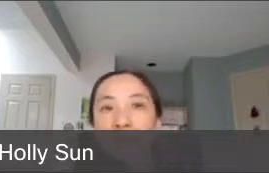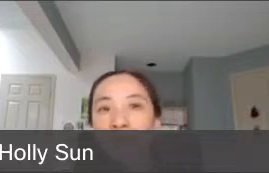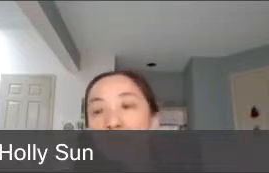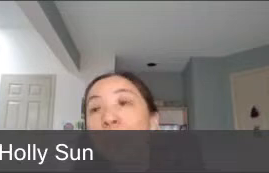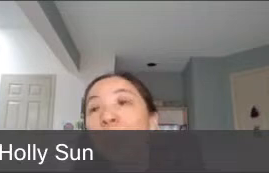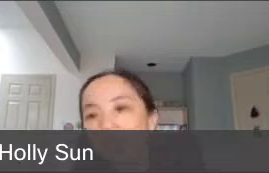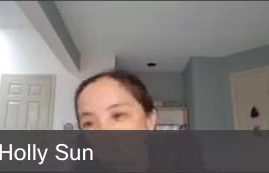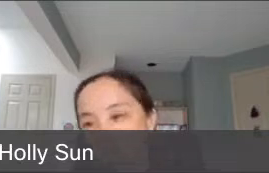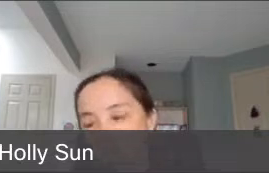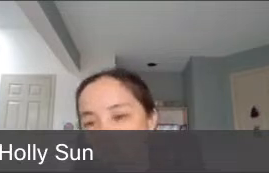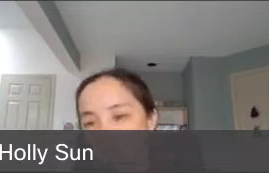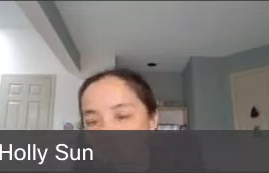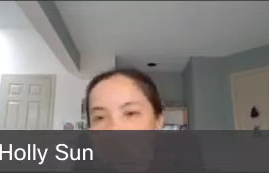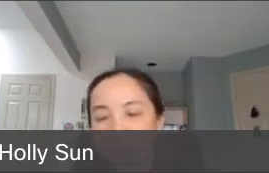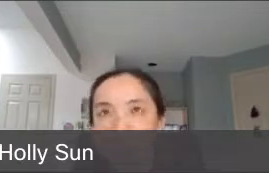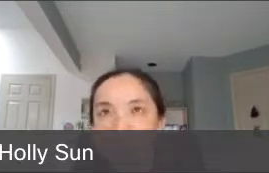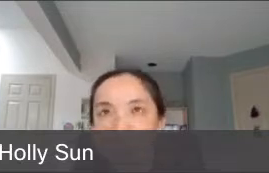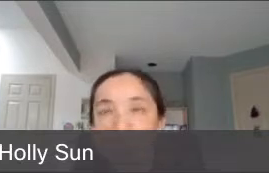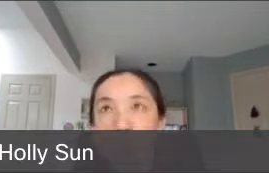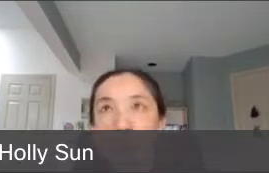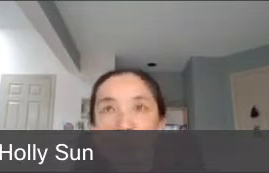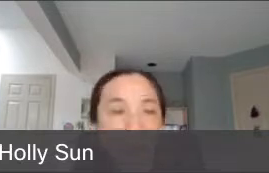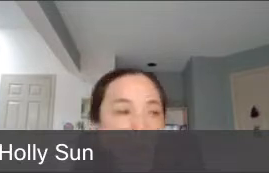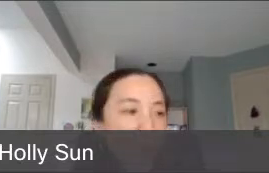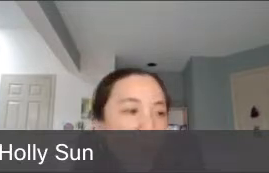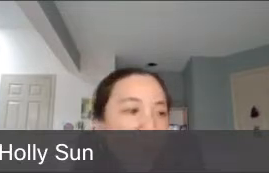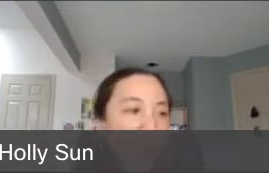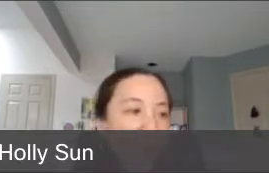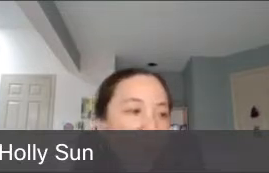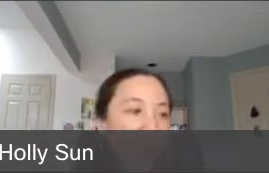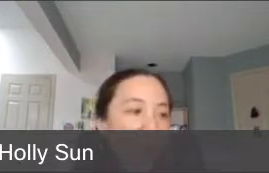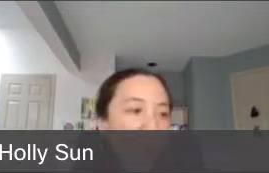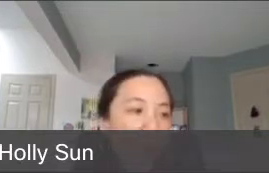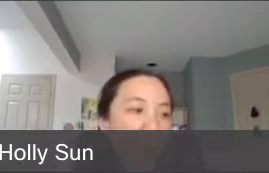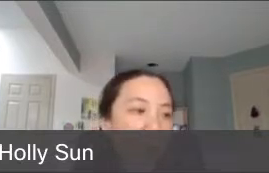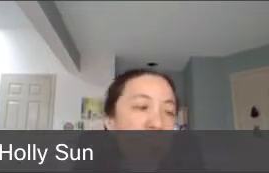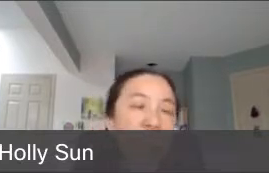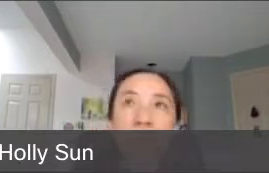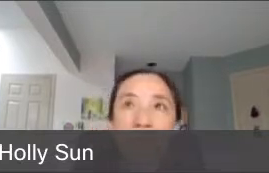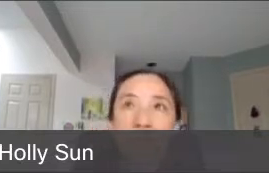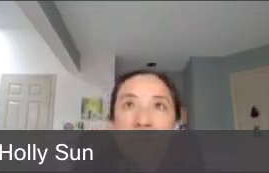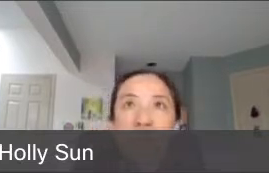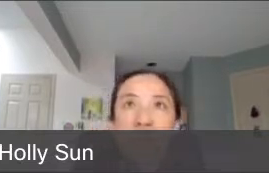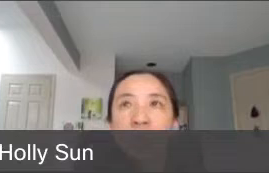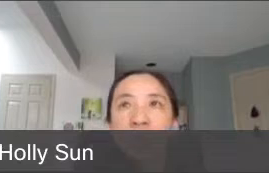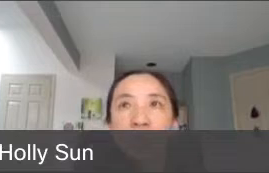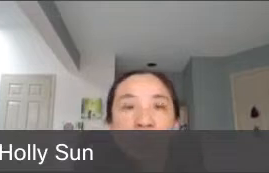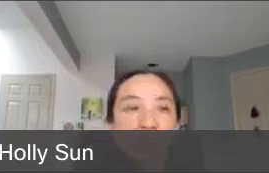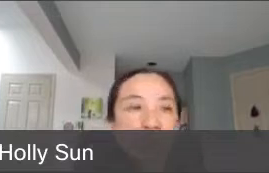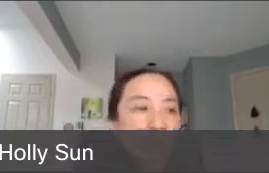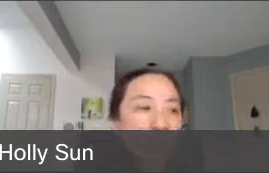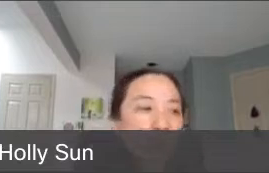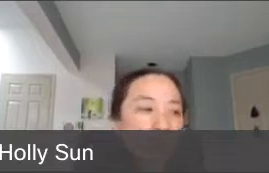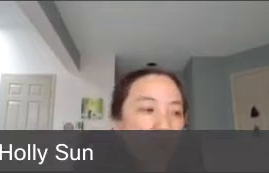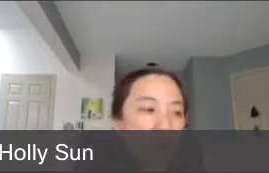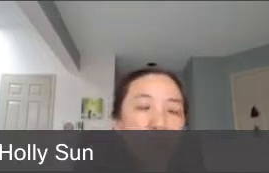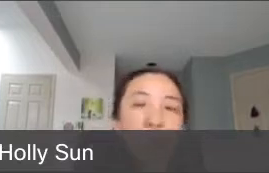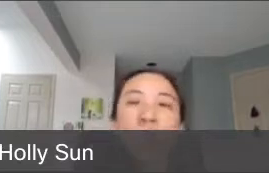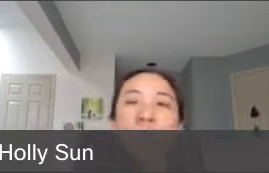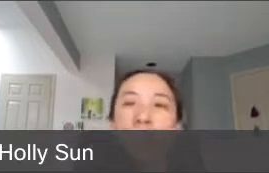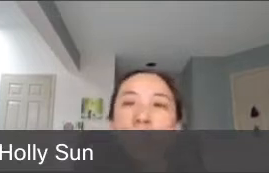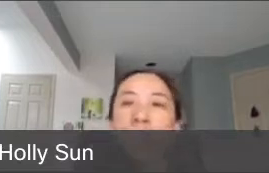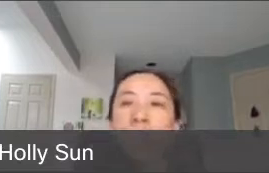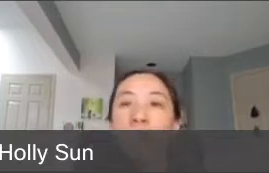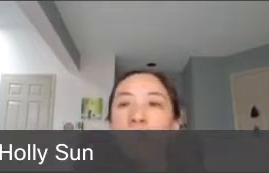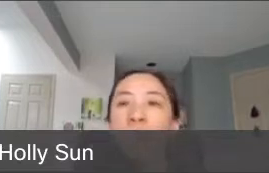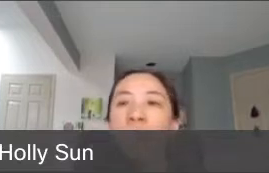at a much slower pace as everybody talk about. So I think the general thought is things are